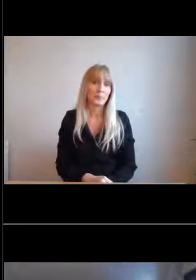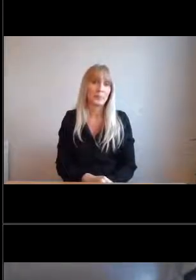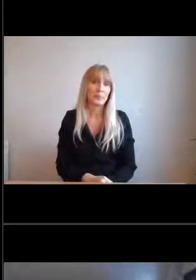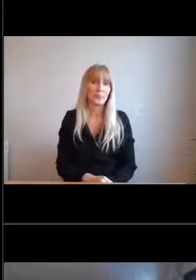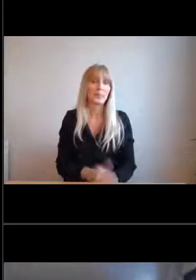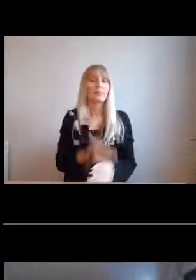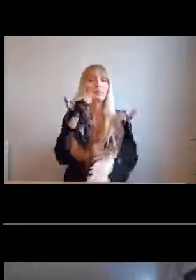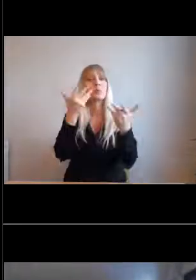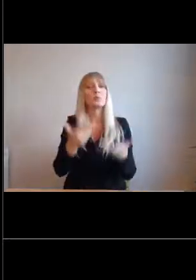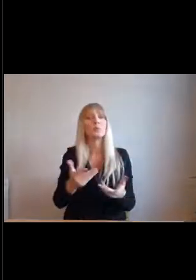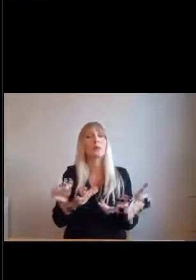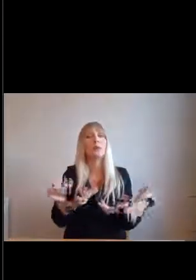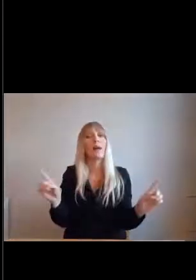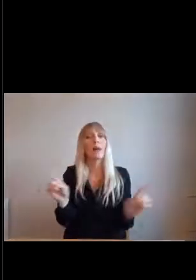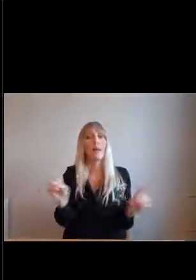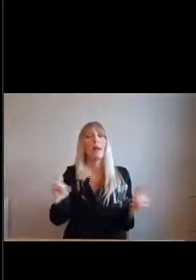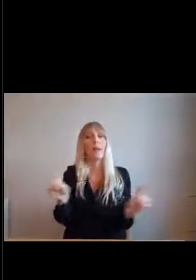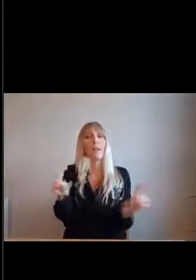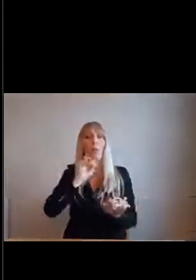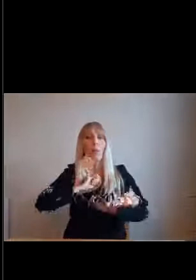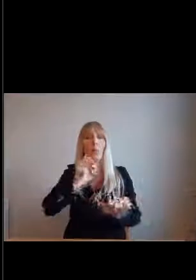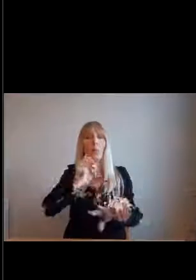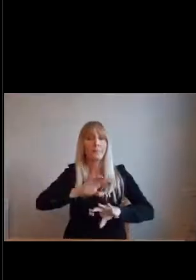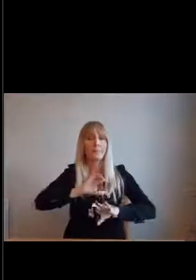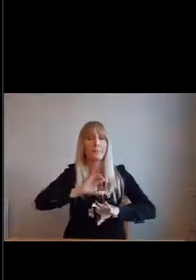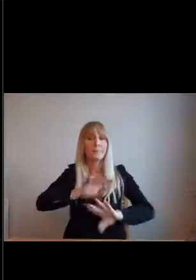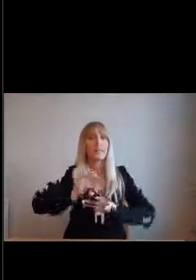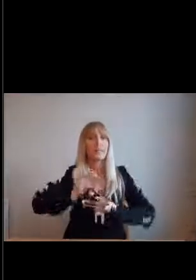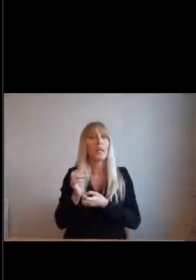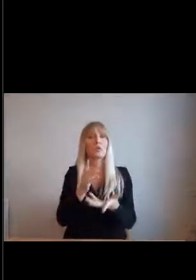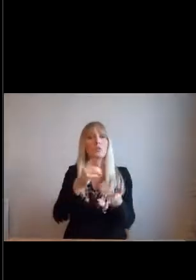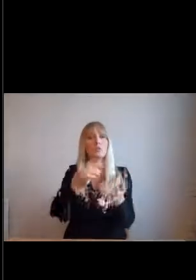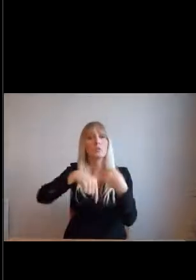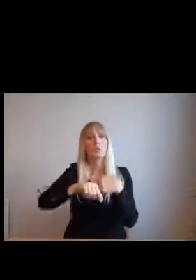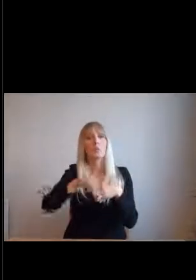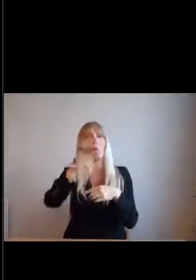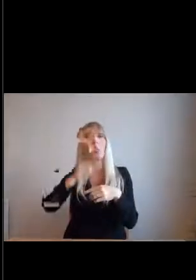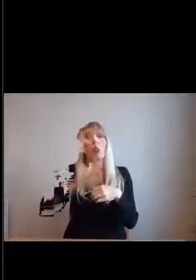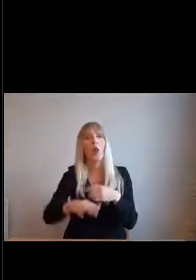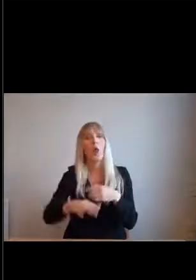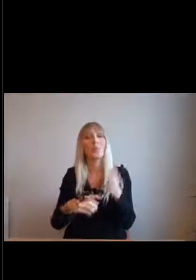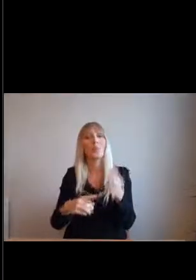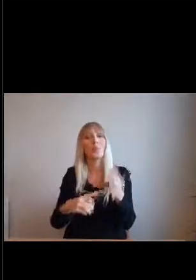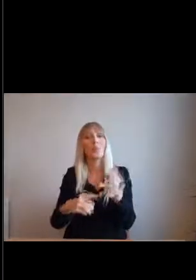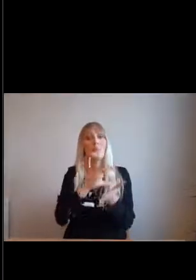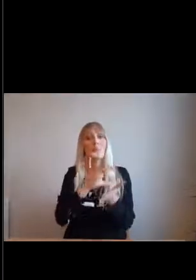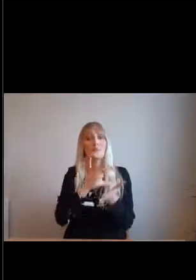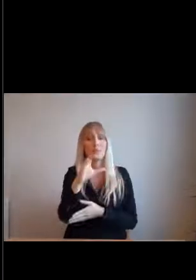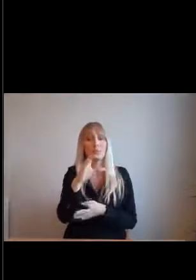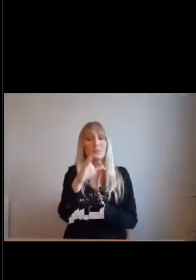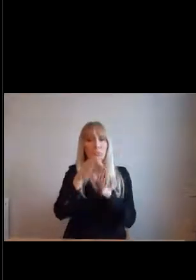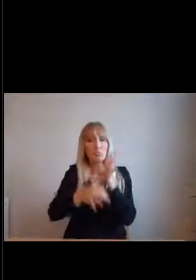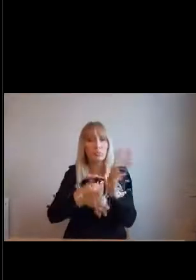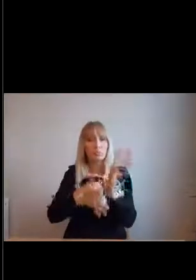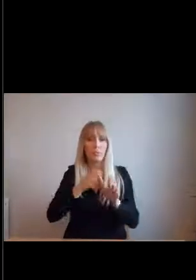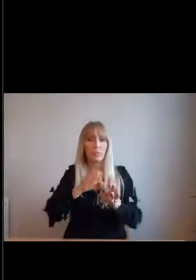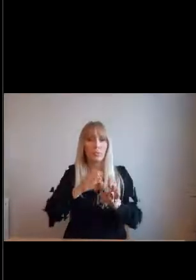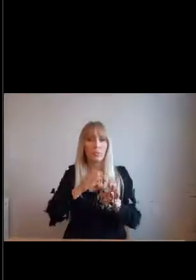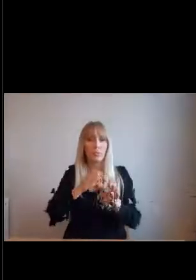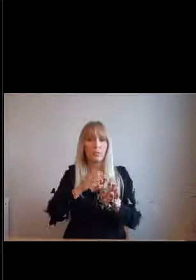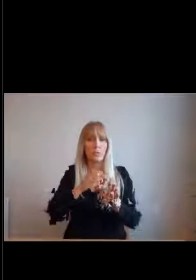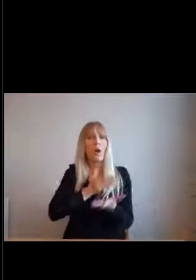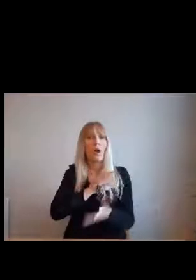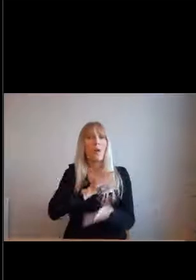So today we're going to provide you with an introduction to the Lower Thames Crossing project and give you an overview of why we're consulting